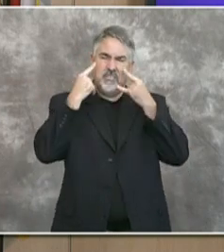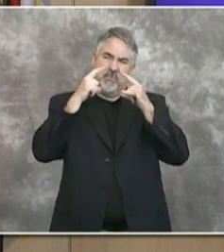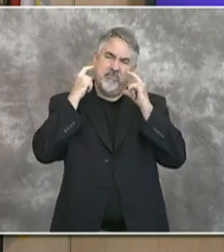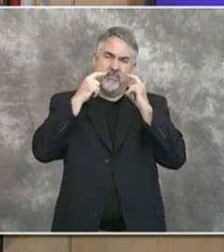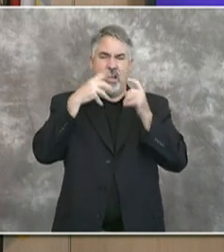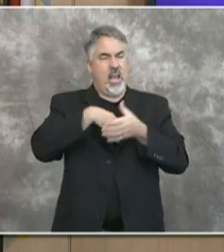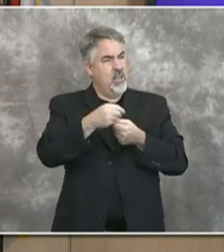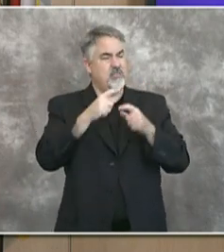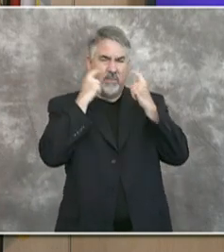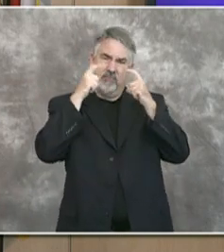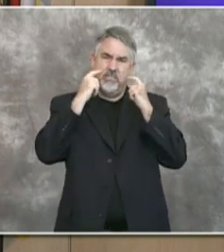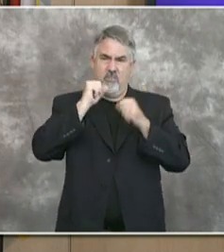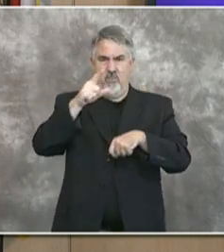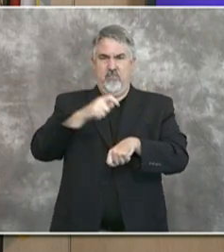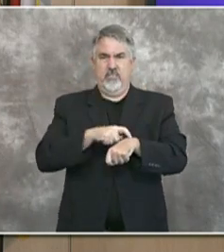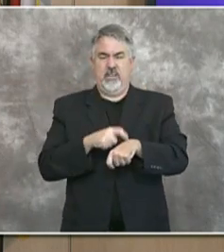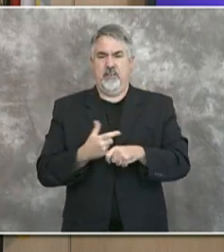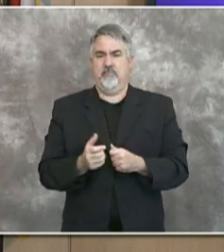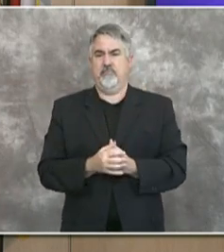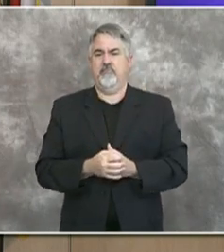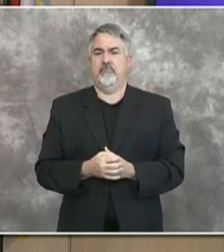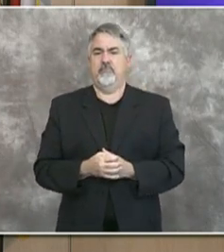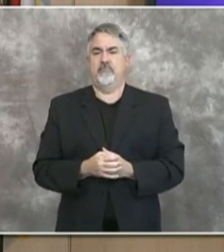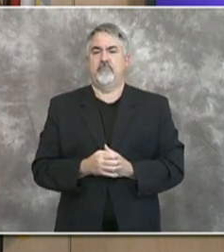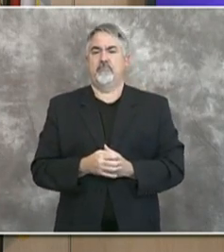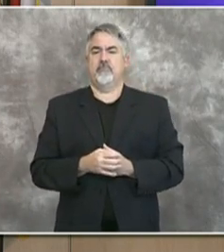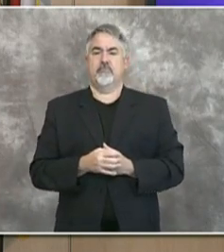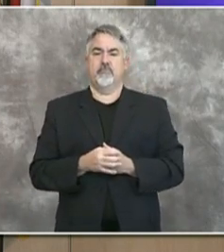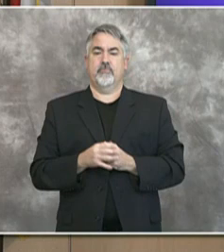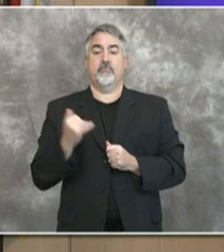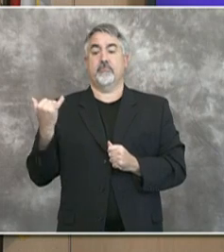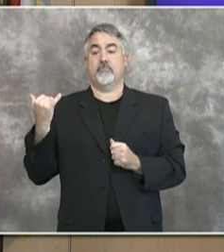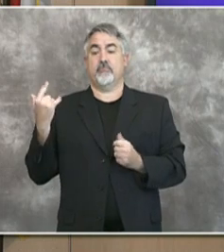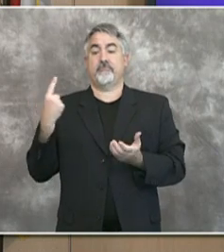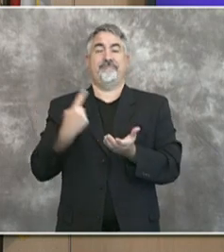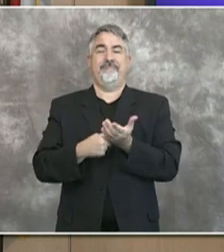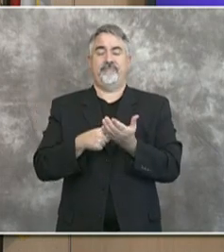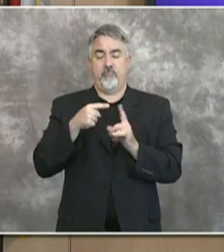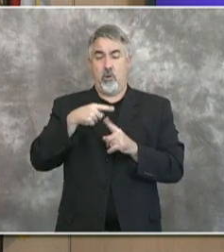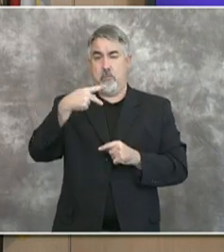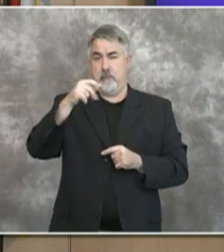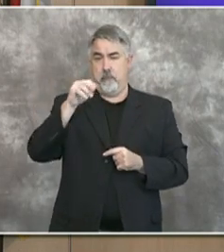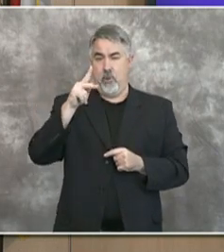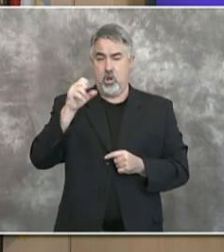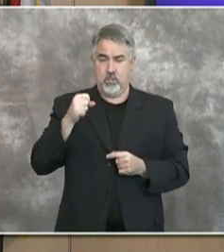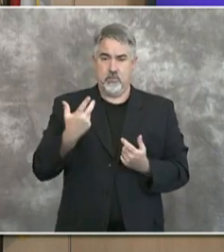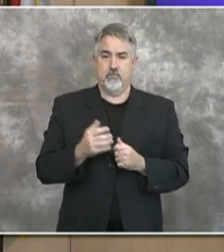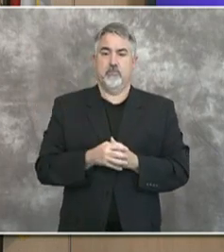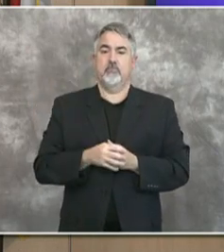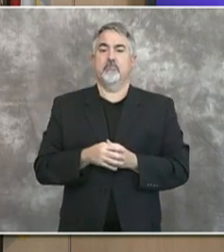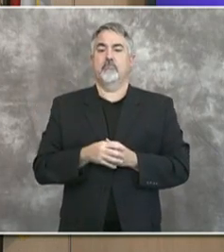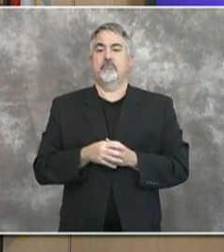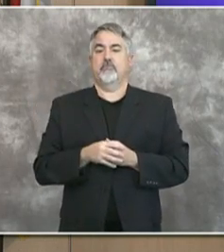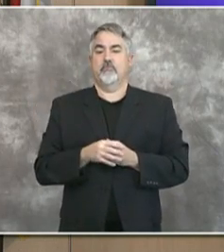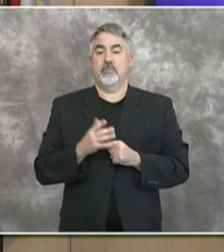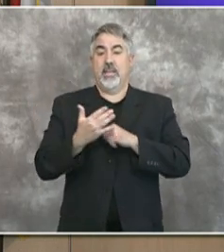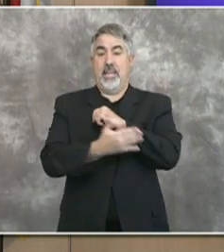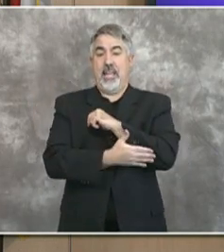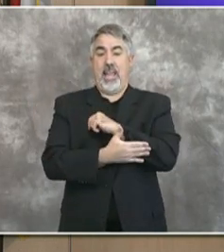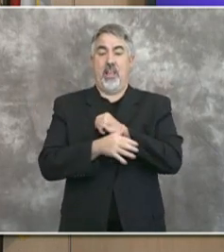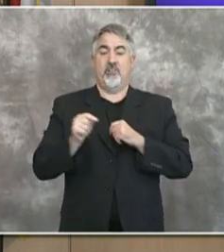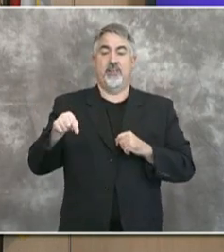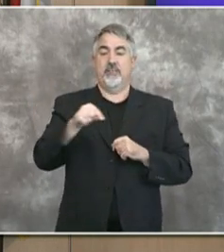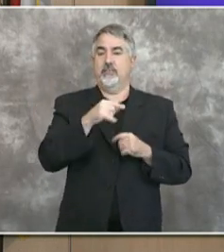for parks. Local jurisdictions have the opportunity to open them if they choose, but we do have a number of countywide restrictions that remain